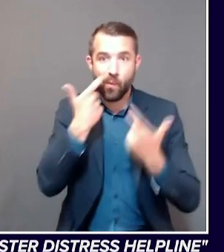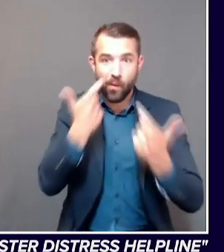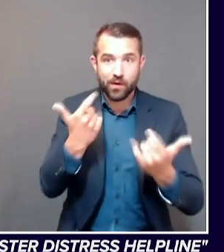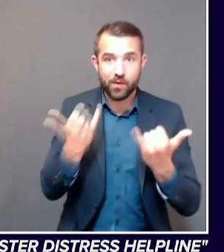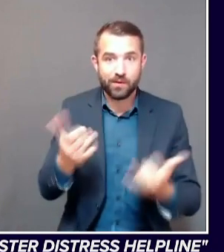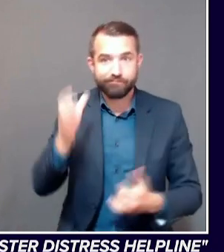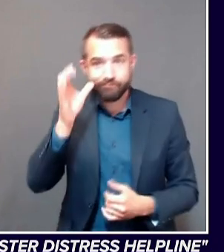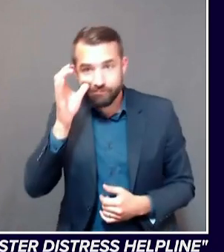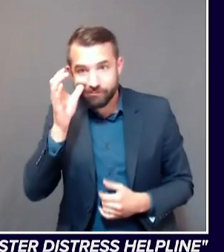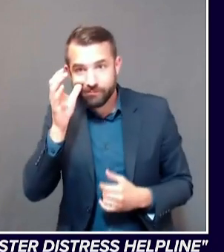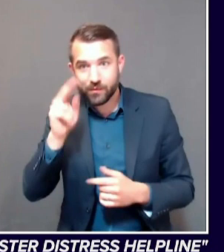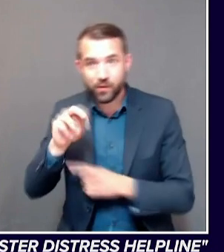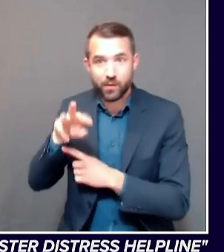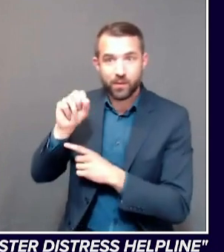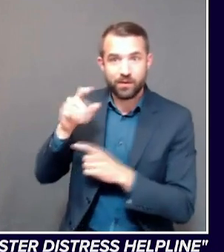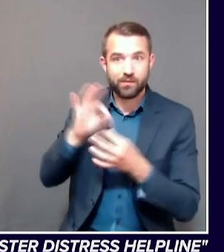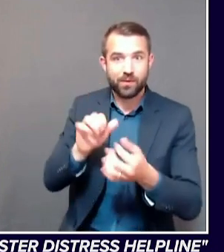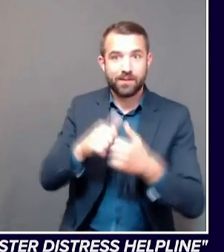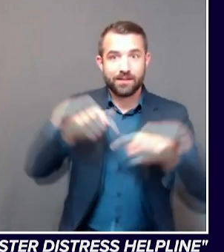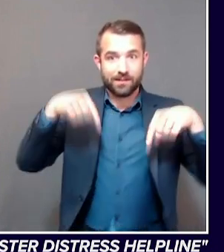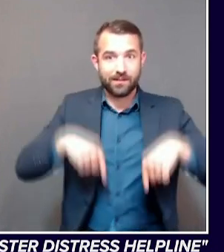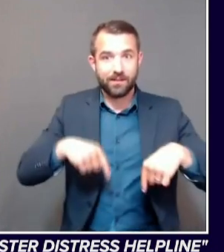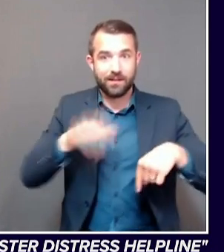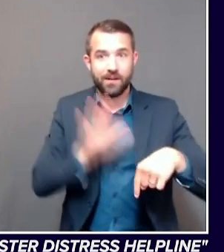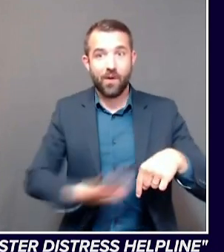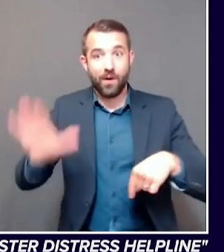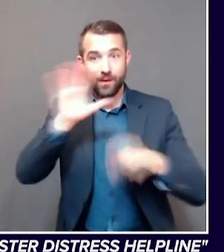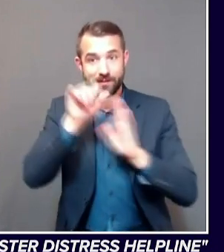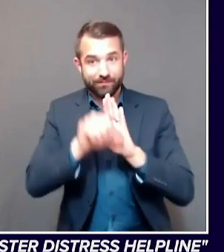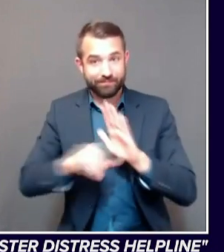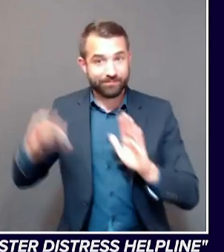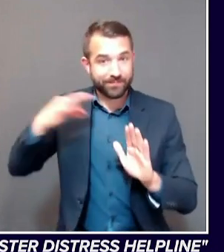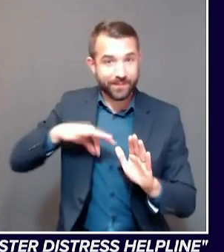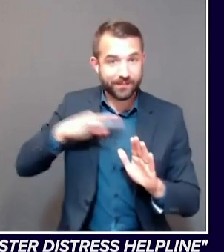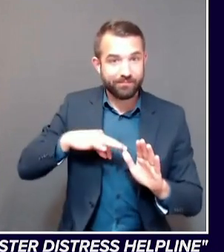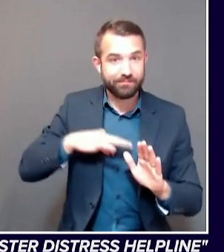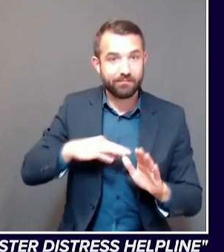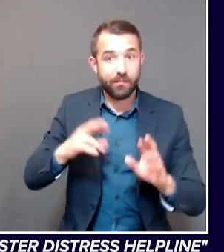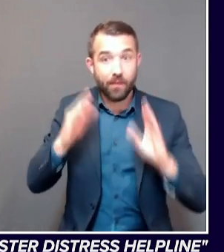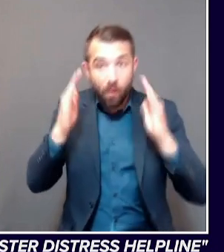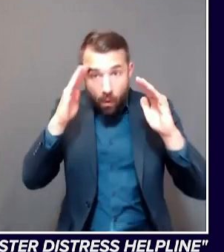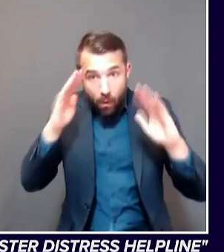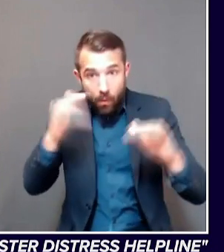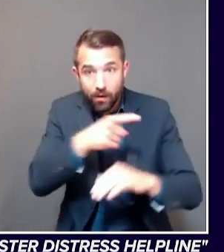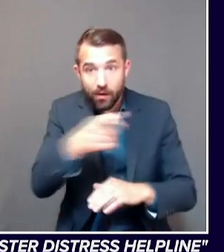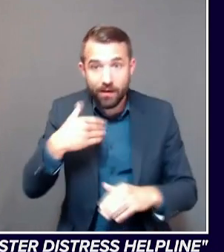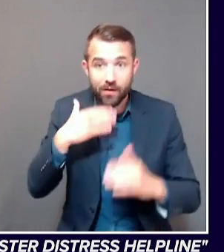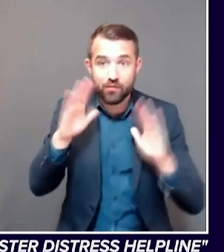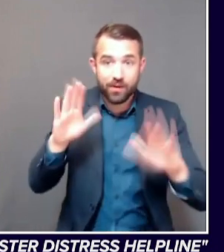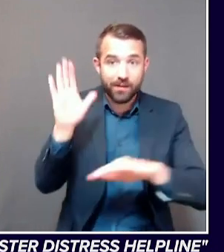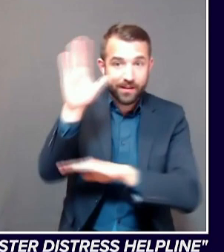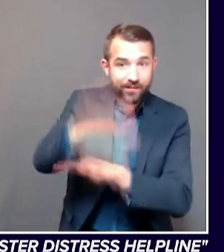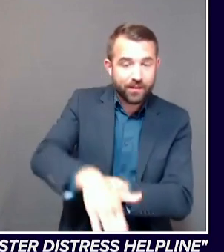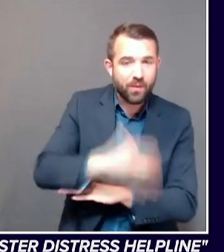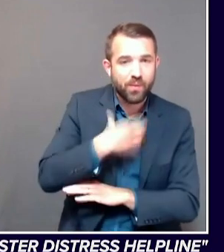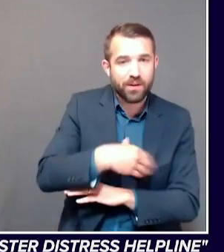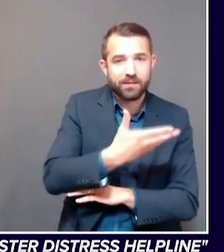the COVID-19 situation across the state. We hope that everyone has a good afternoon. We wish you nothing but the best